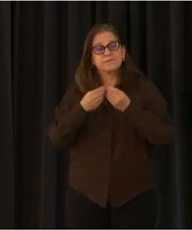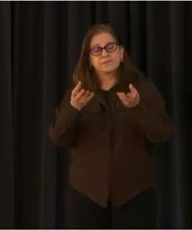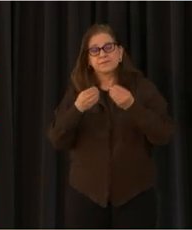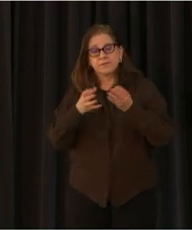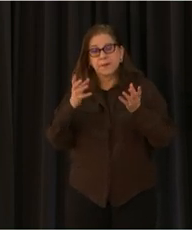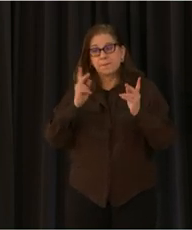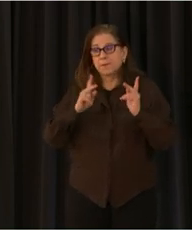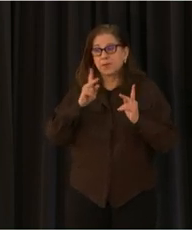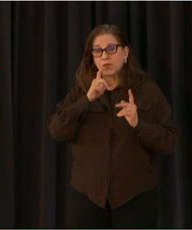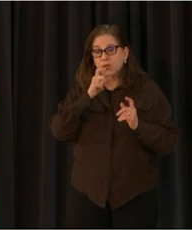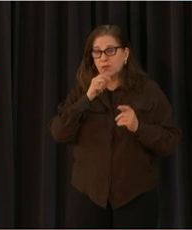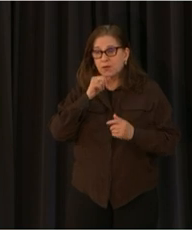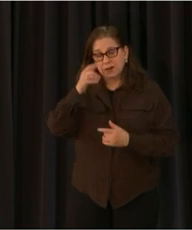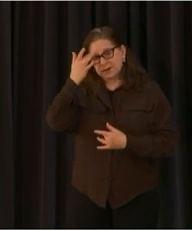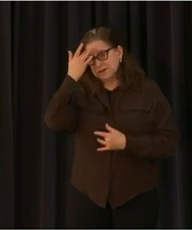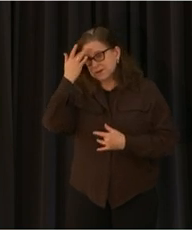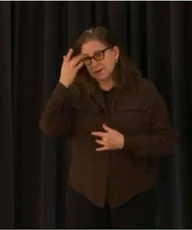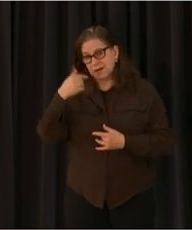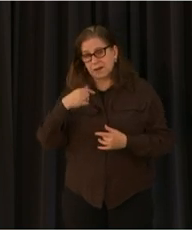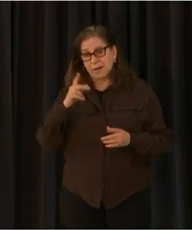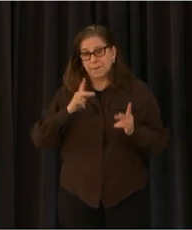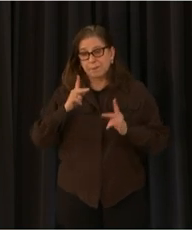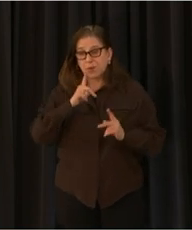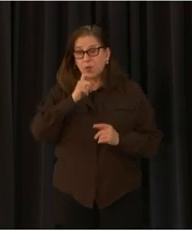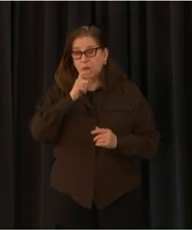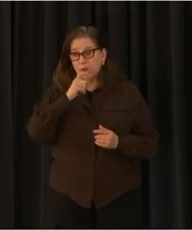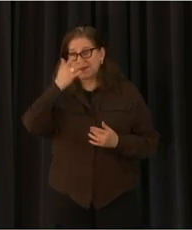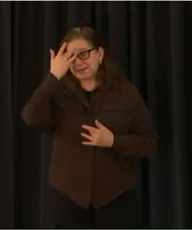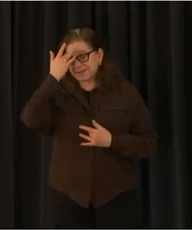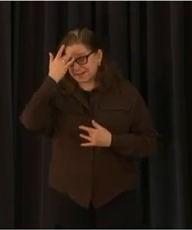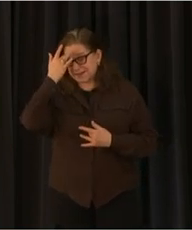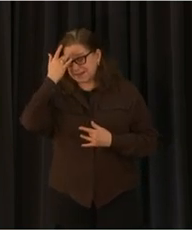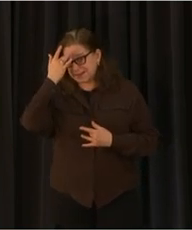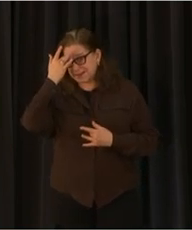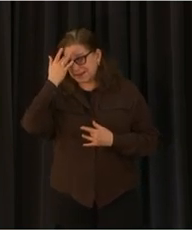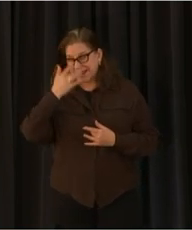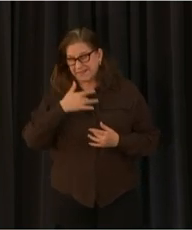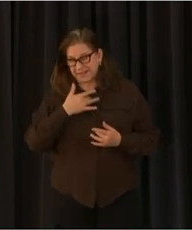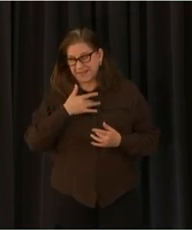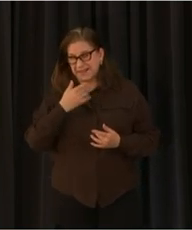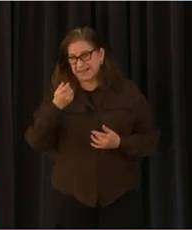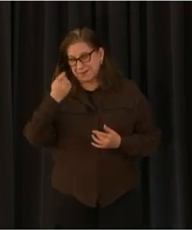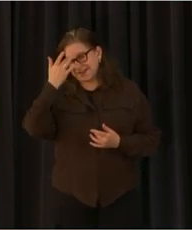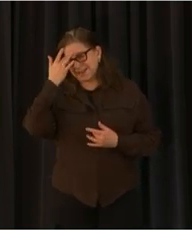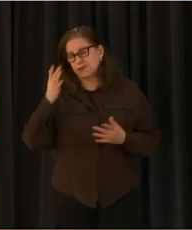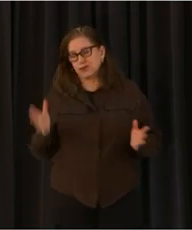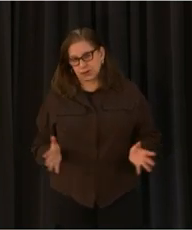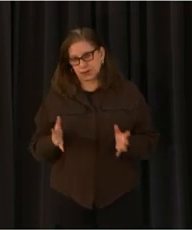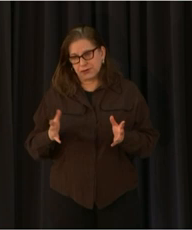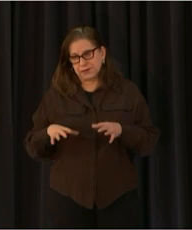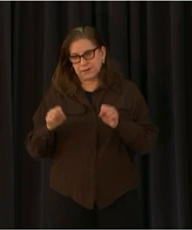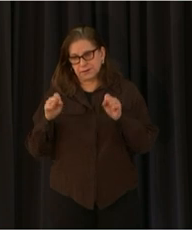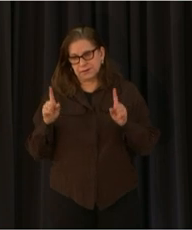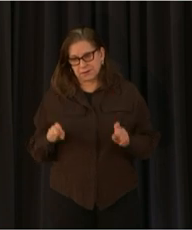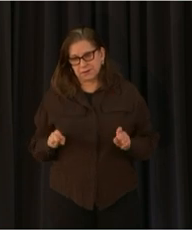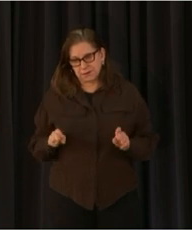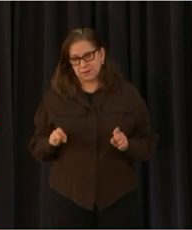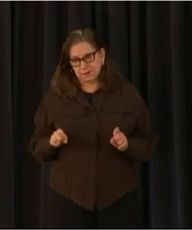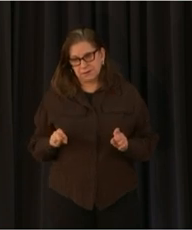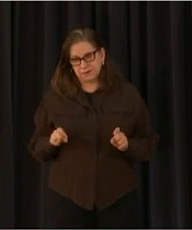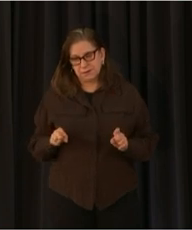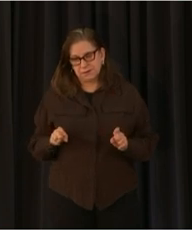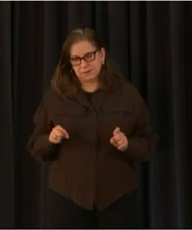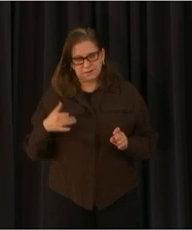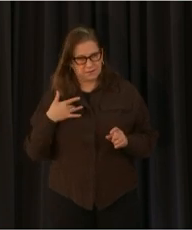Which is why we encourage people who have symptoms who are not in their usual state of health, because for some people,